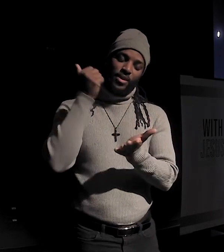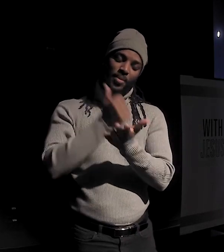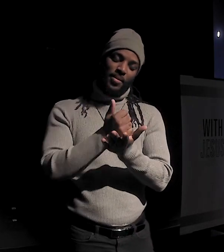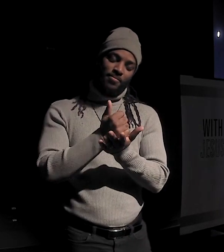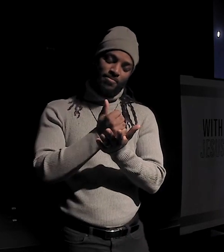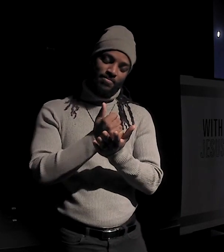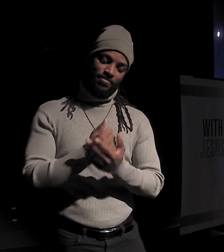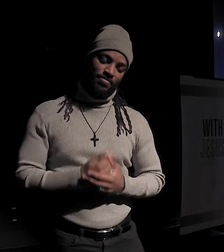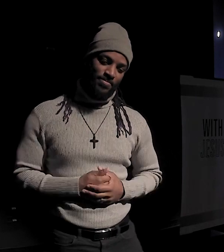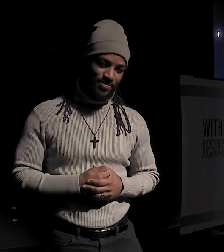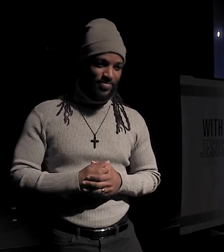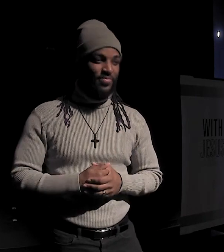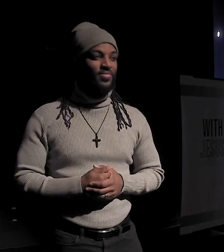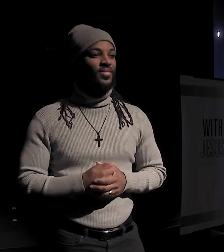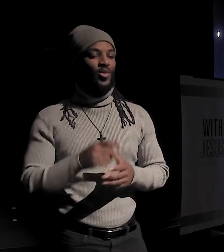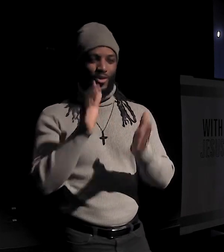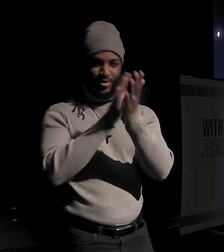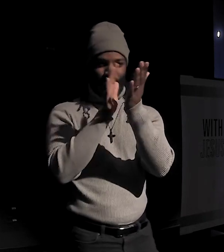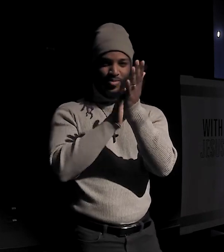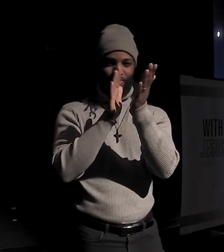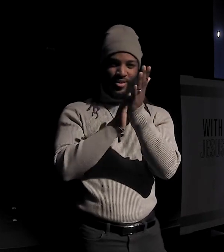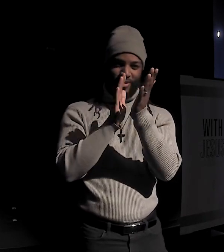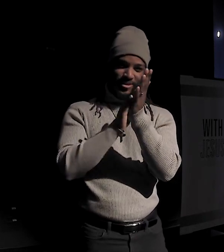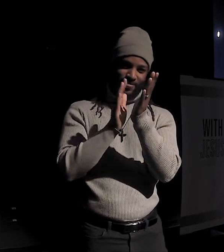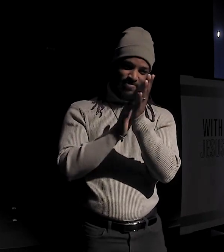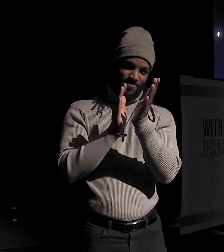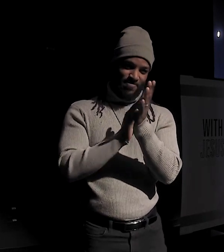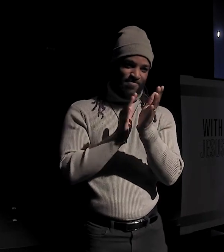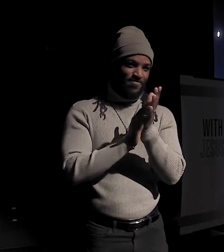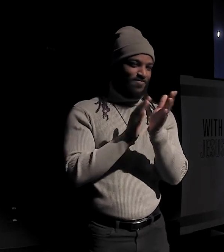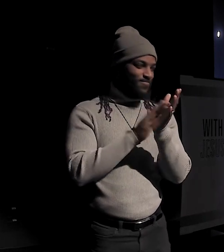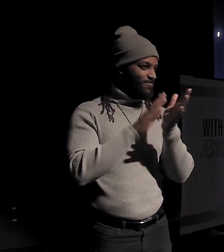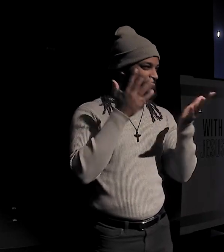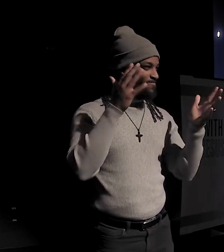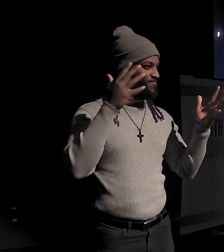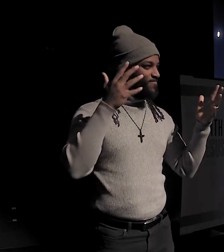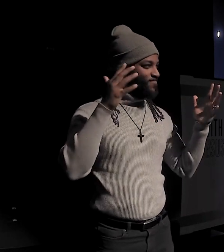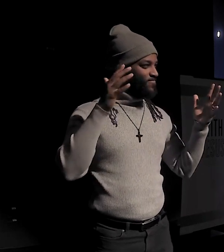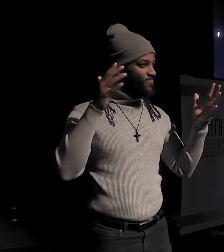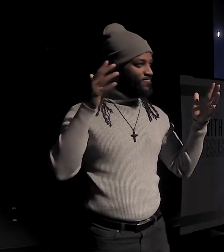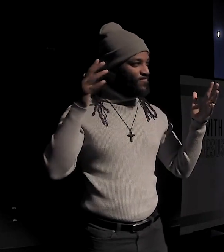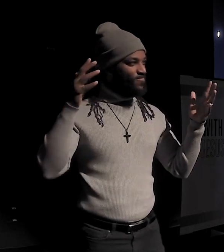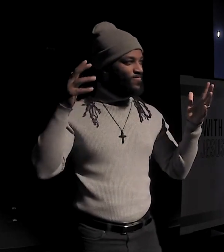amen. Amen. Can we lift him high one more time? Come on.